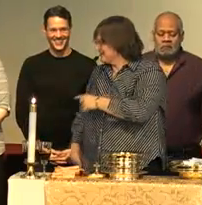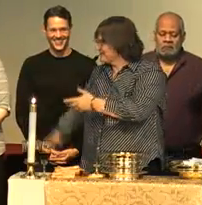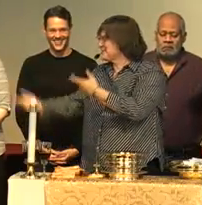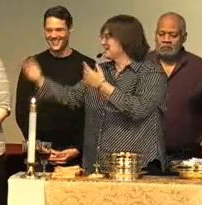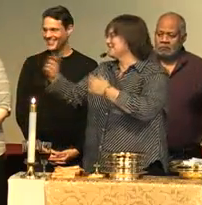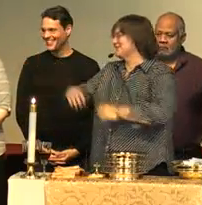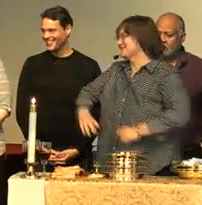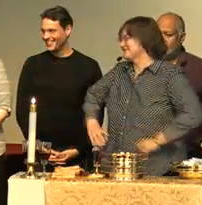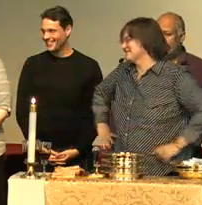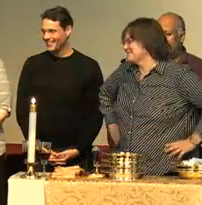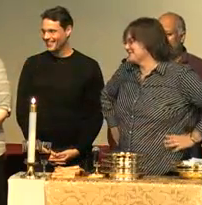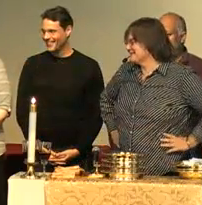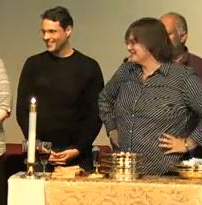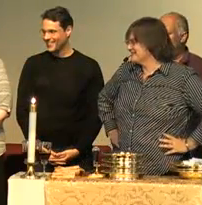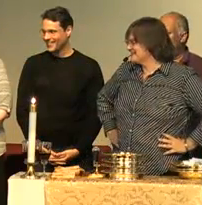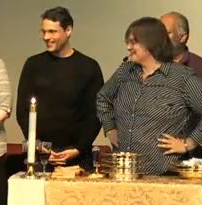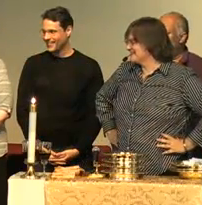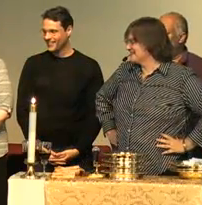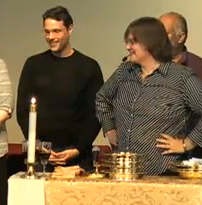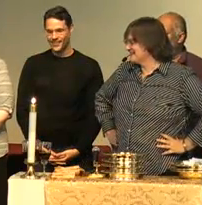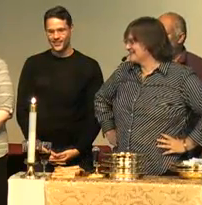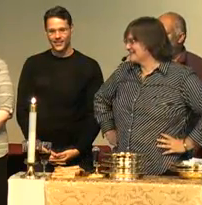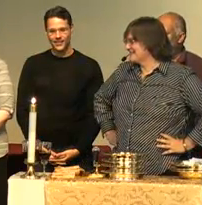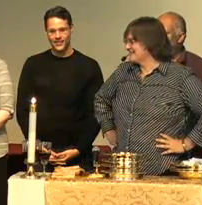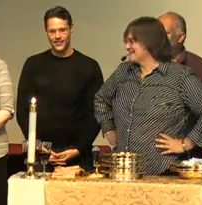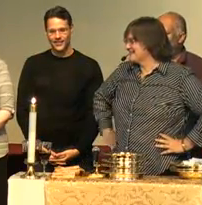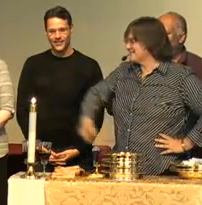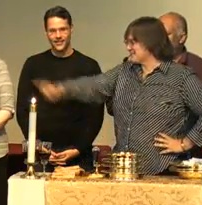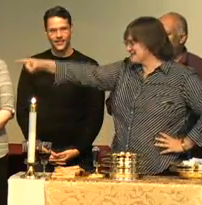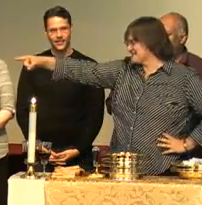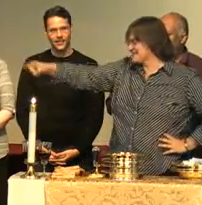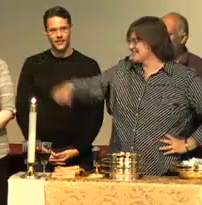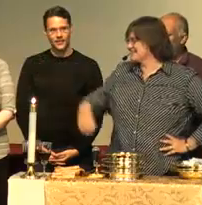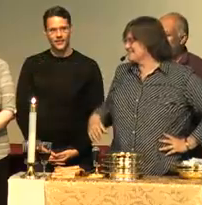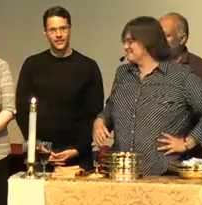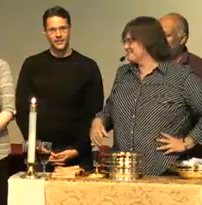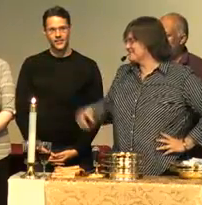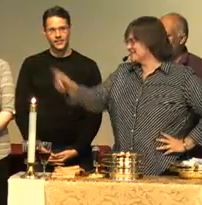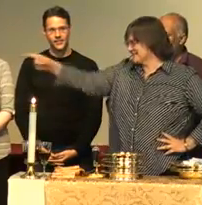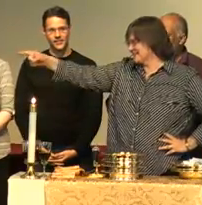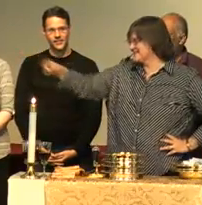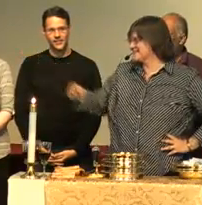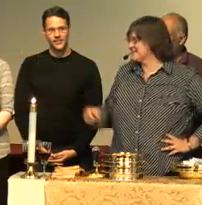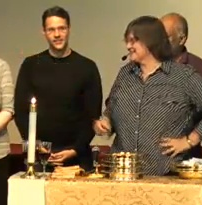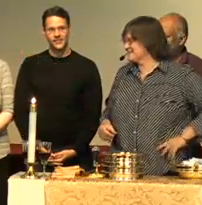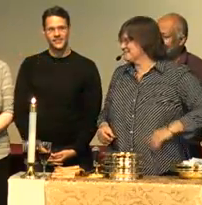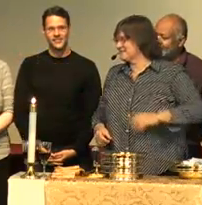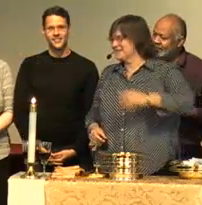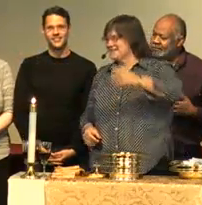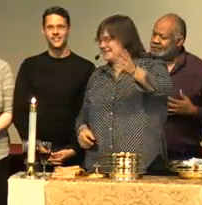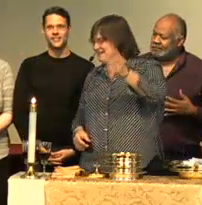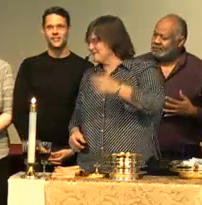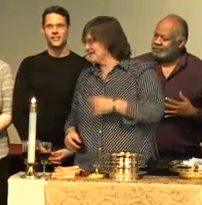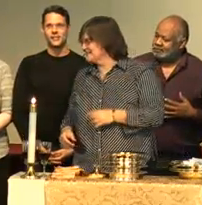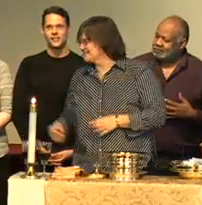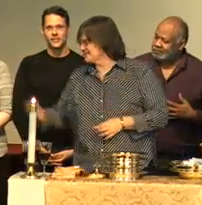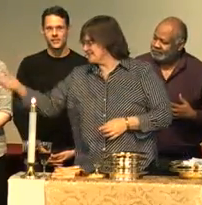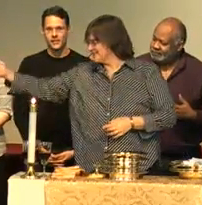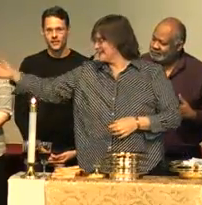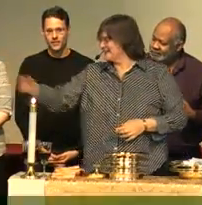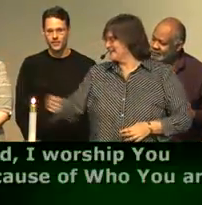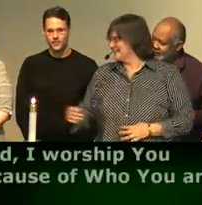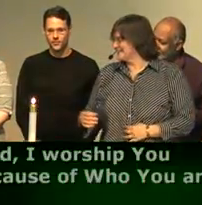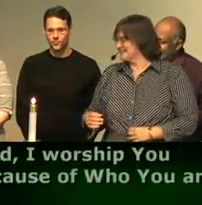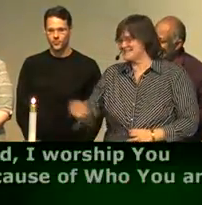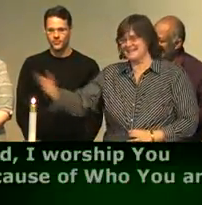of we can we can do something The Best Is Yet To Come Best Is Yet To Come Best Is Yet To Come it is yet to come amen amen you